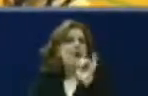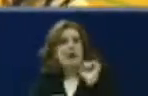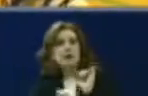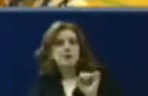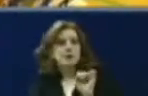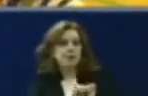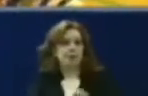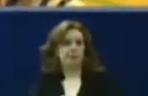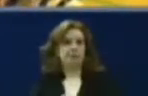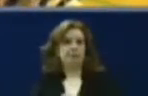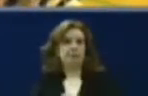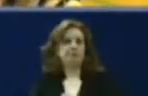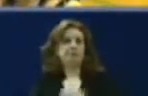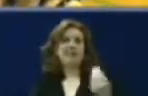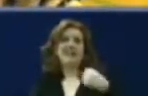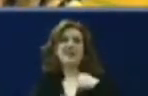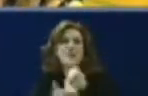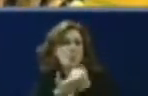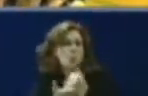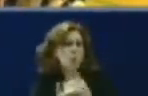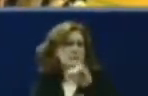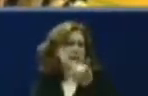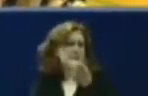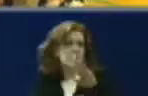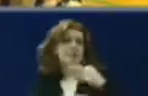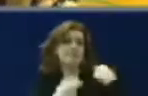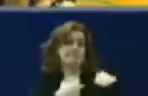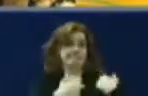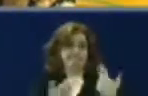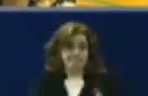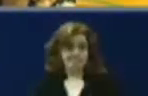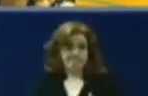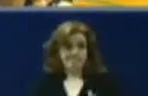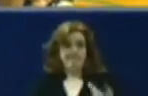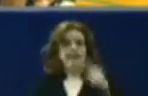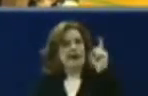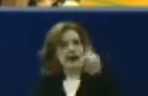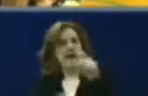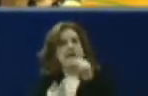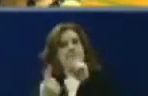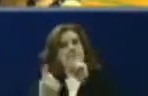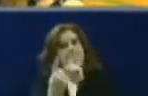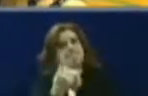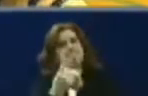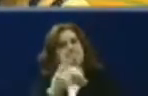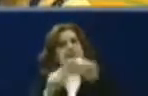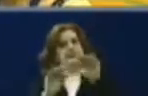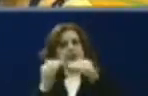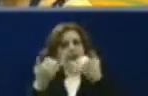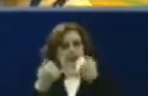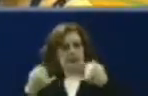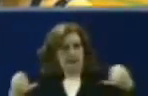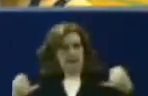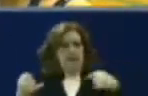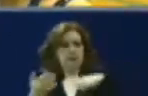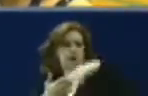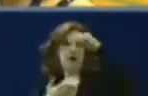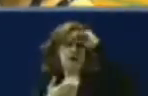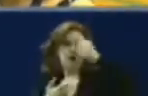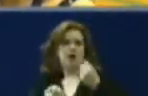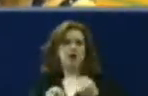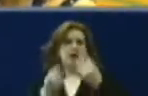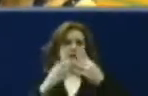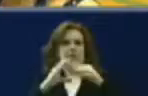work. We are given weekly jobs that we are responsible for and have to meet those deadlines. We learned a lot about editing on